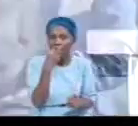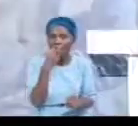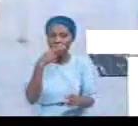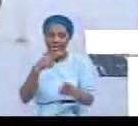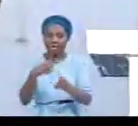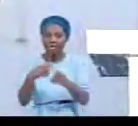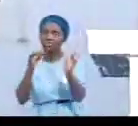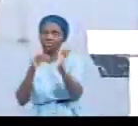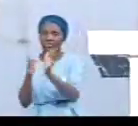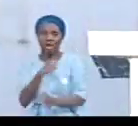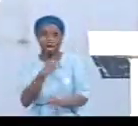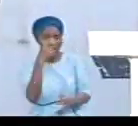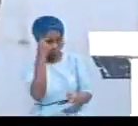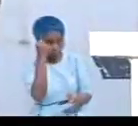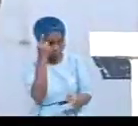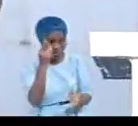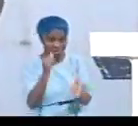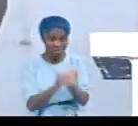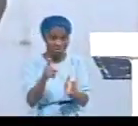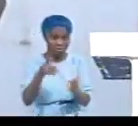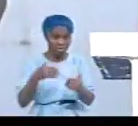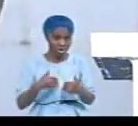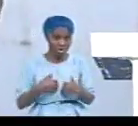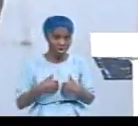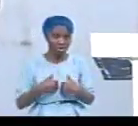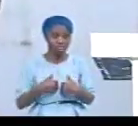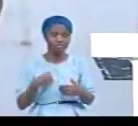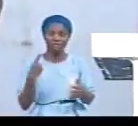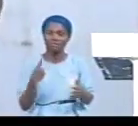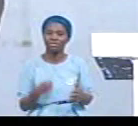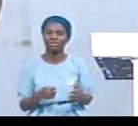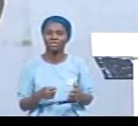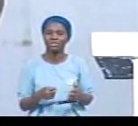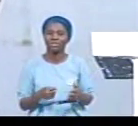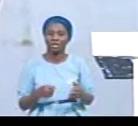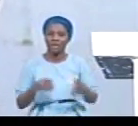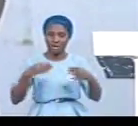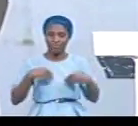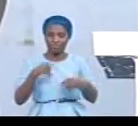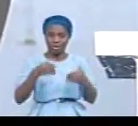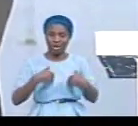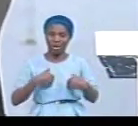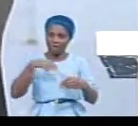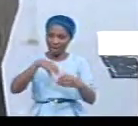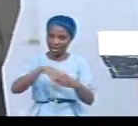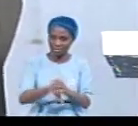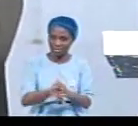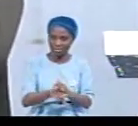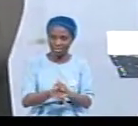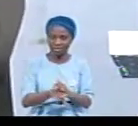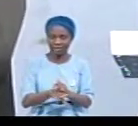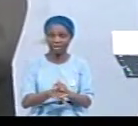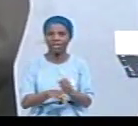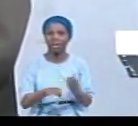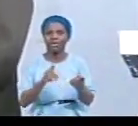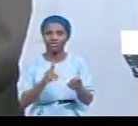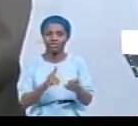have access to the same measure of faith. We have access to the